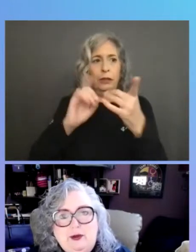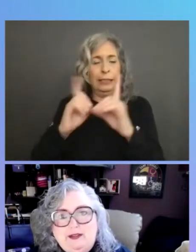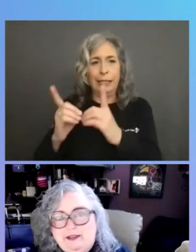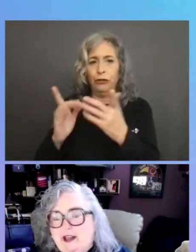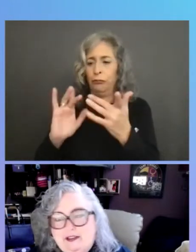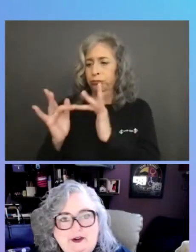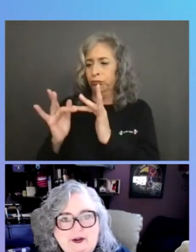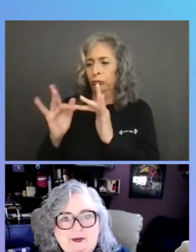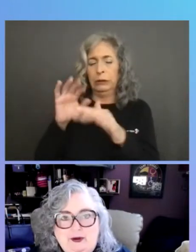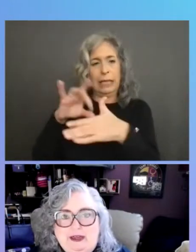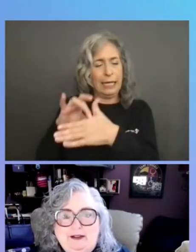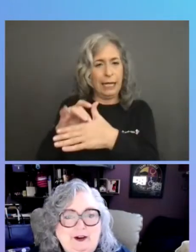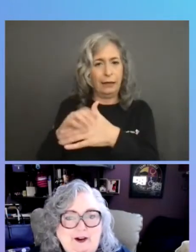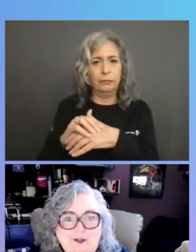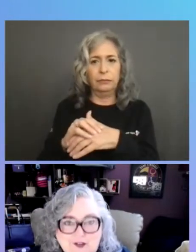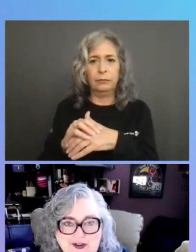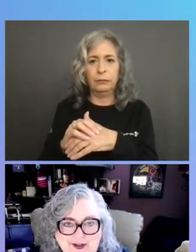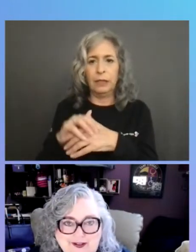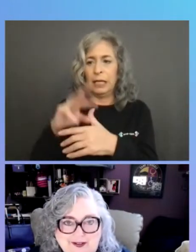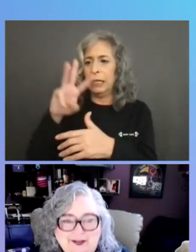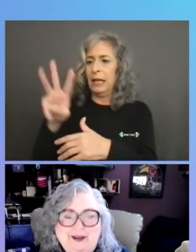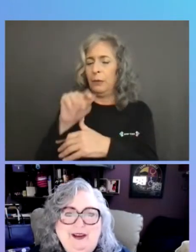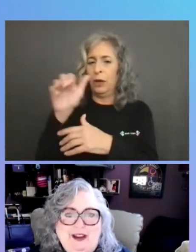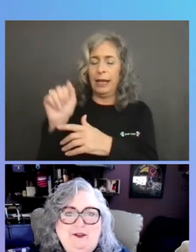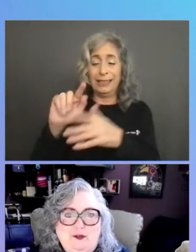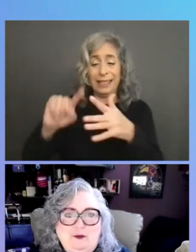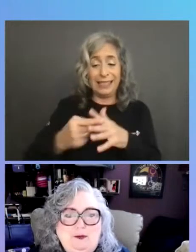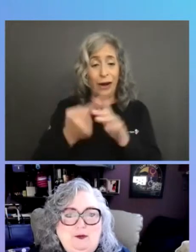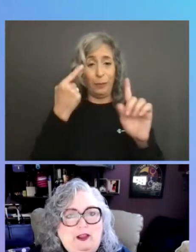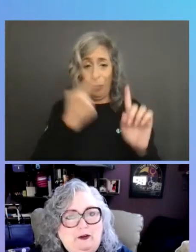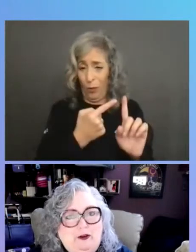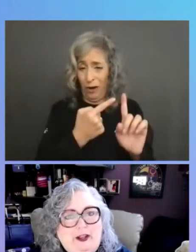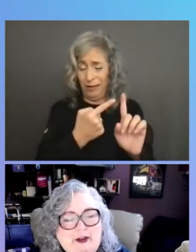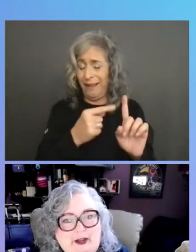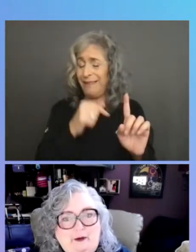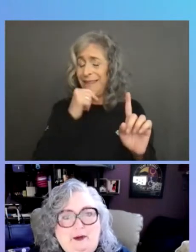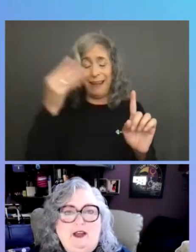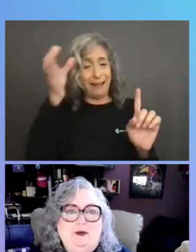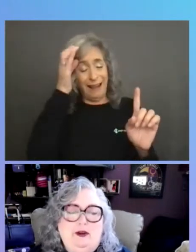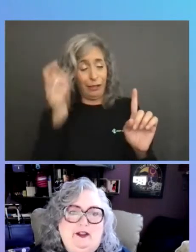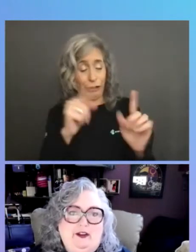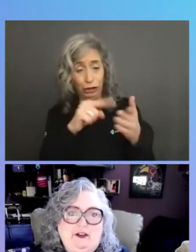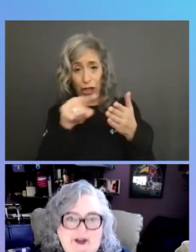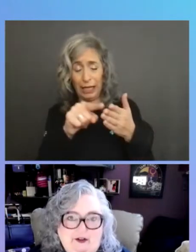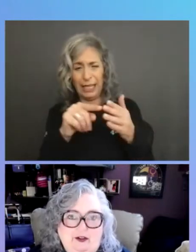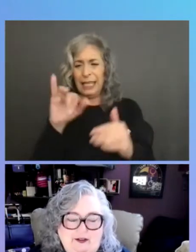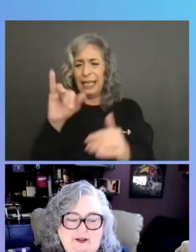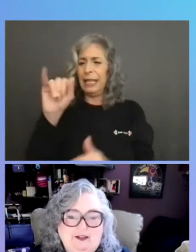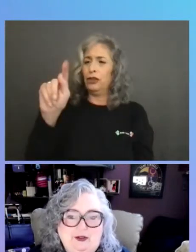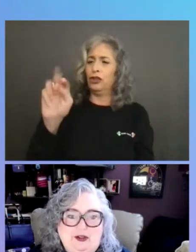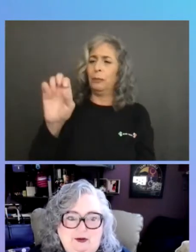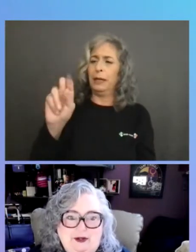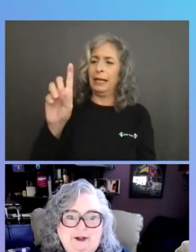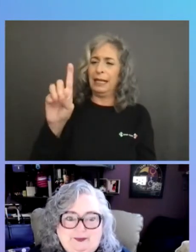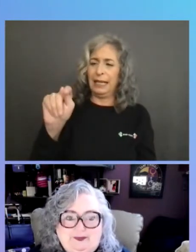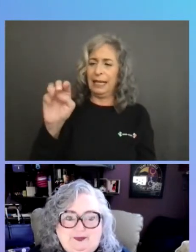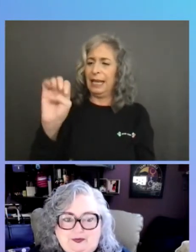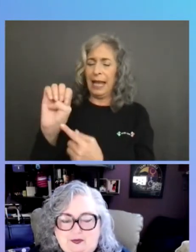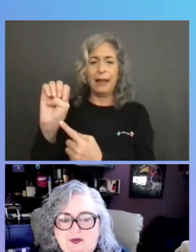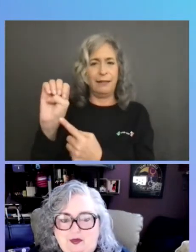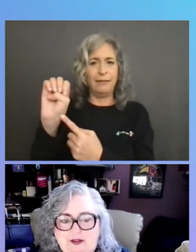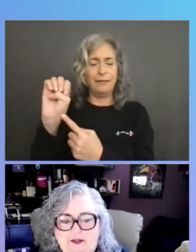So WAS is not a starting point. It's not a knowledge check. It's for those people that are in an intermediate point in their technical accessibility